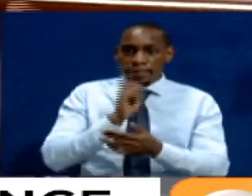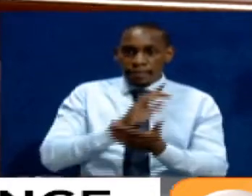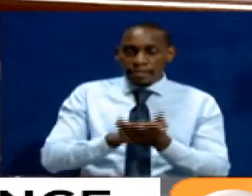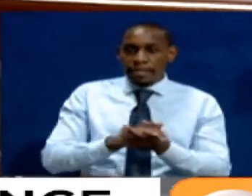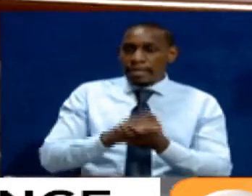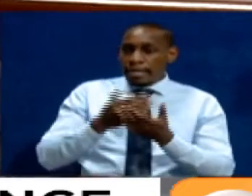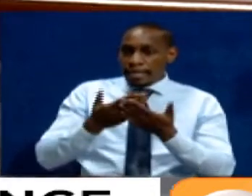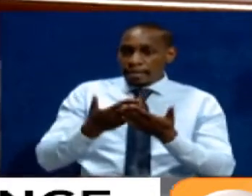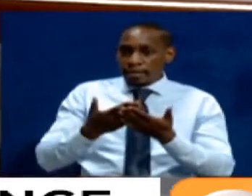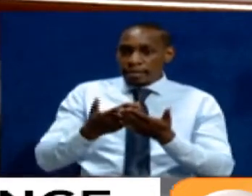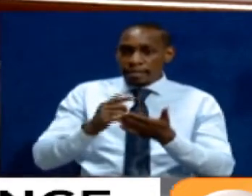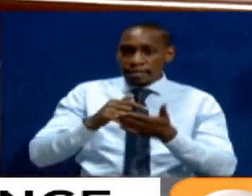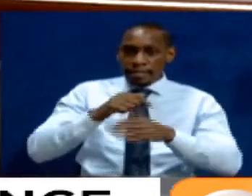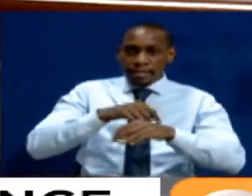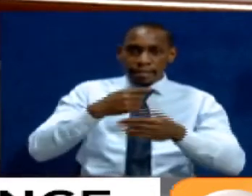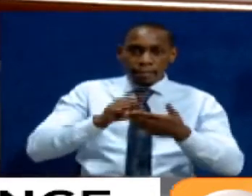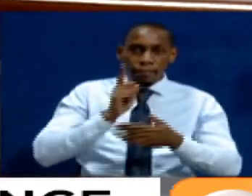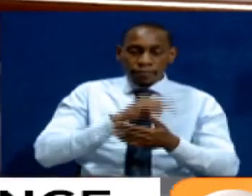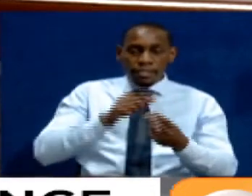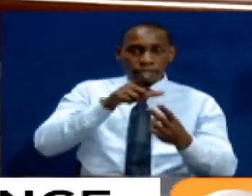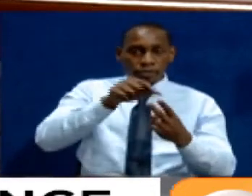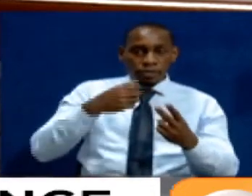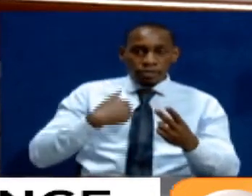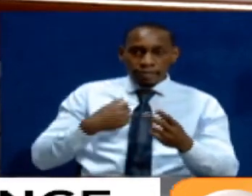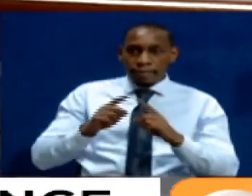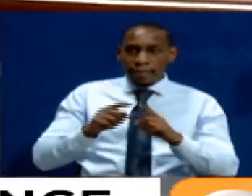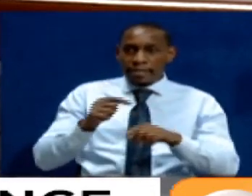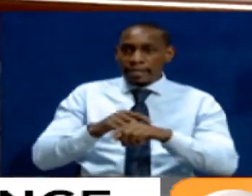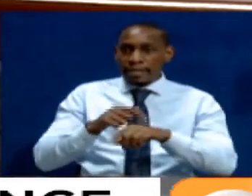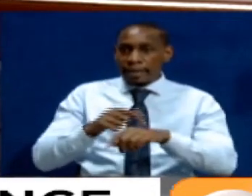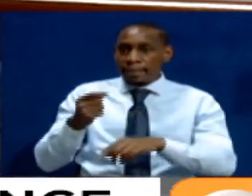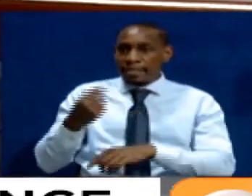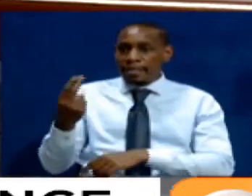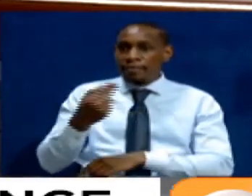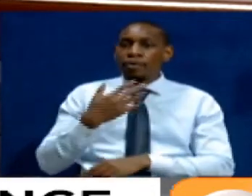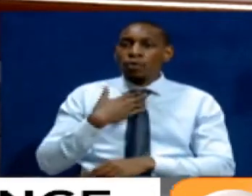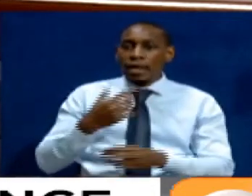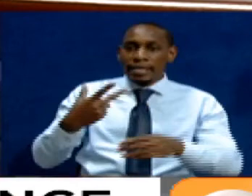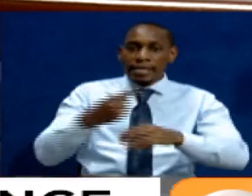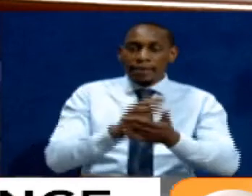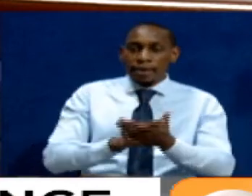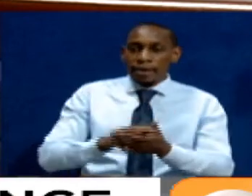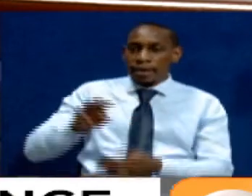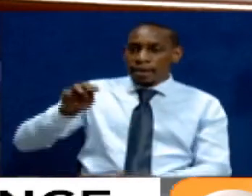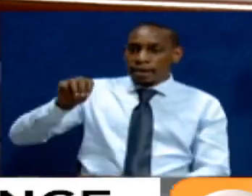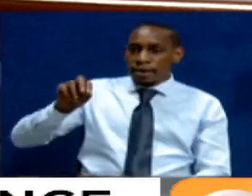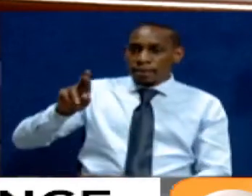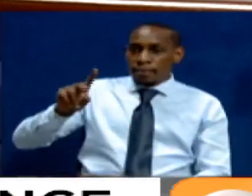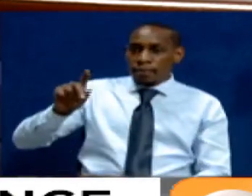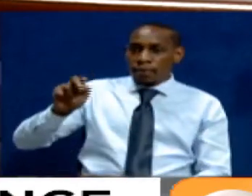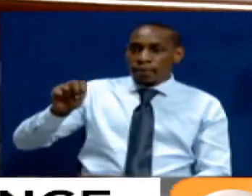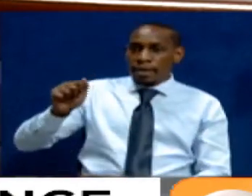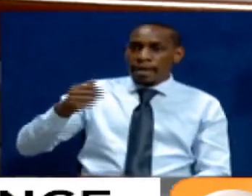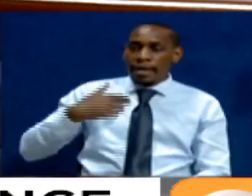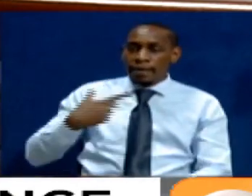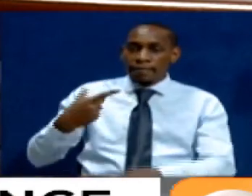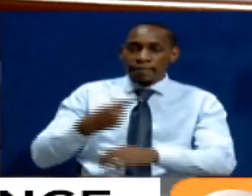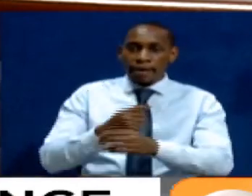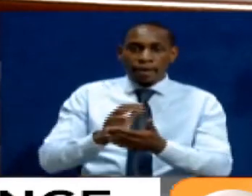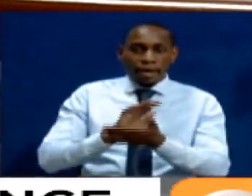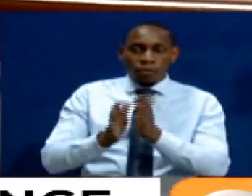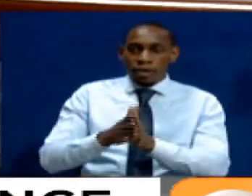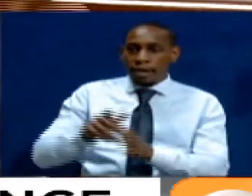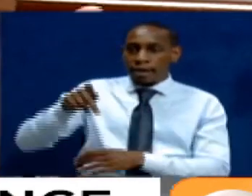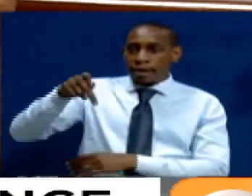will have that choice. But as of February, when we wanted these vaccines, actually Moderna didn't have any doses and Pfizer had very